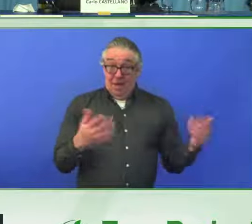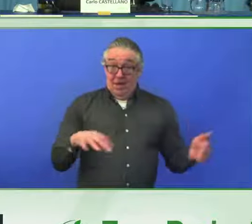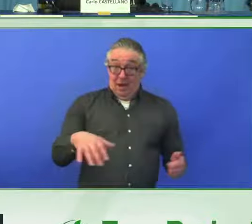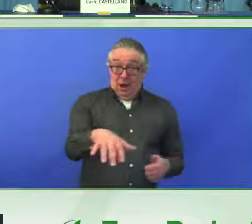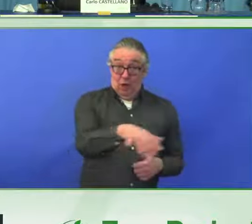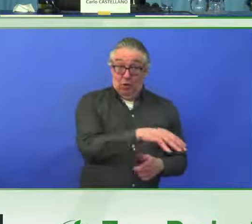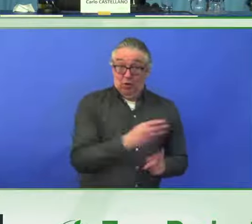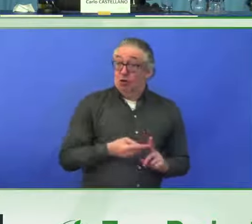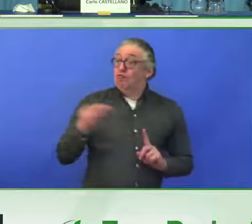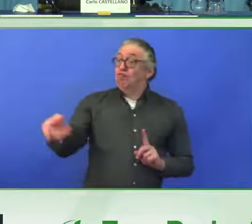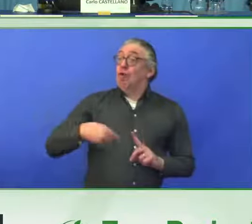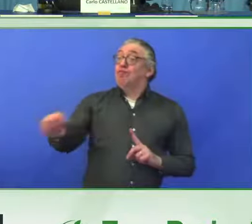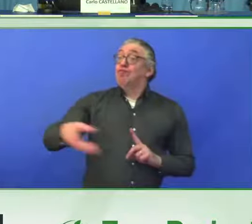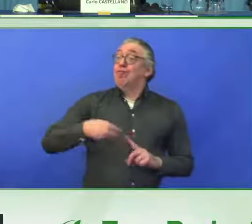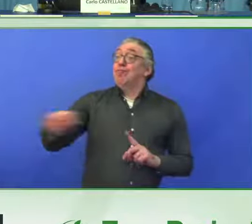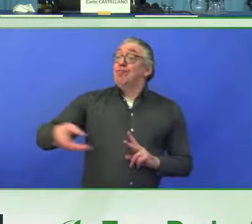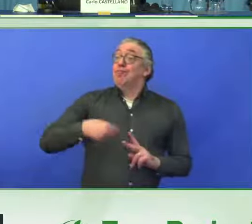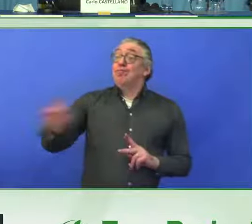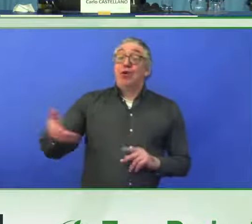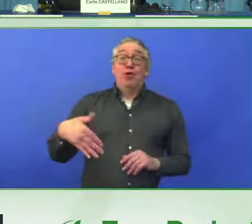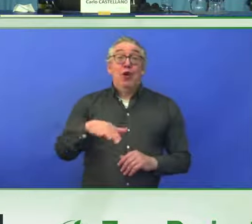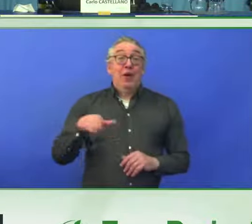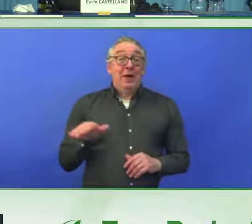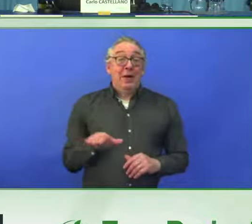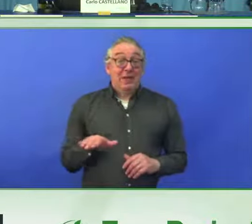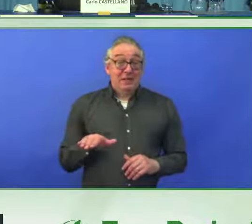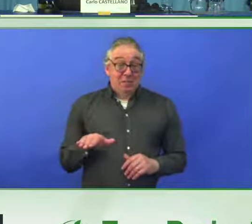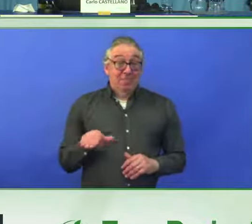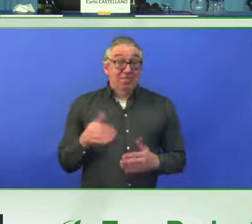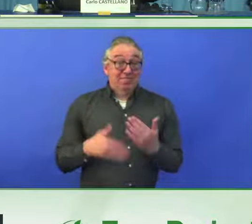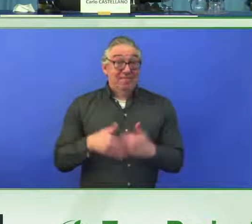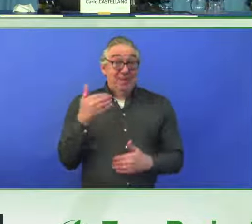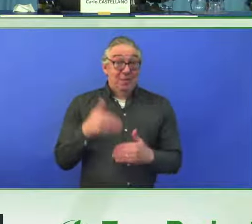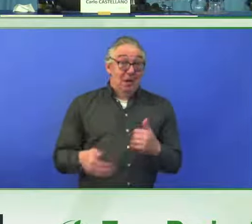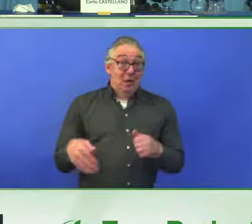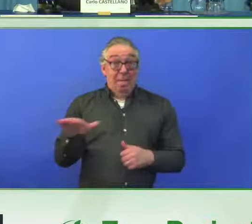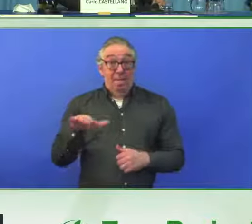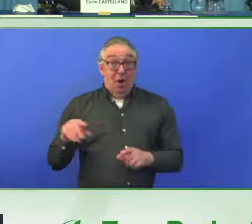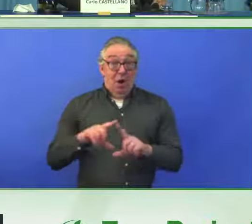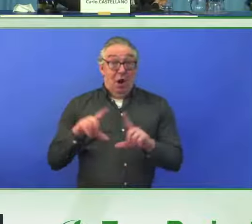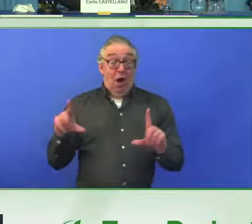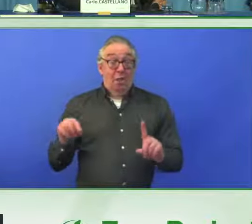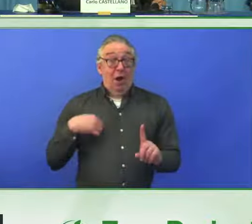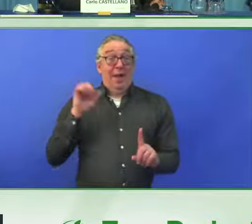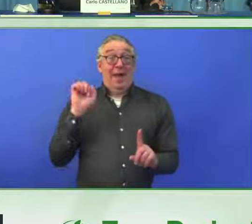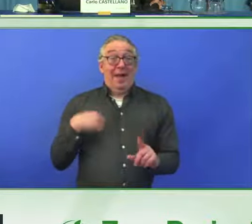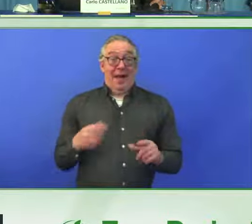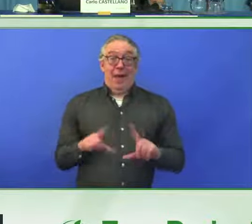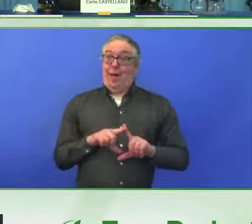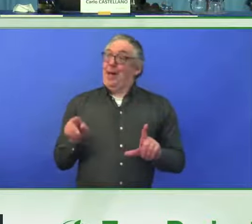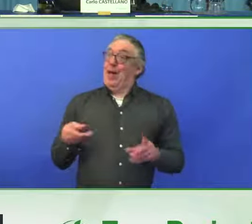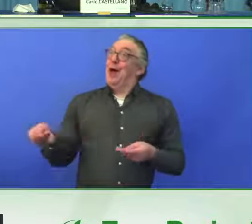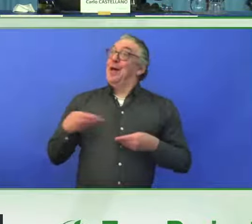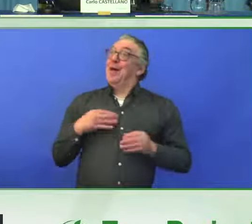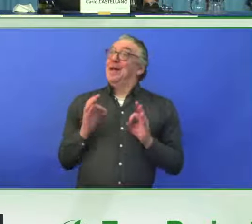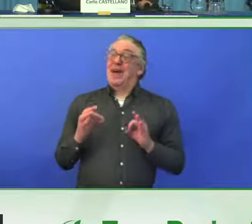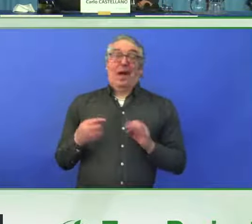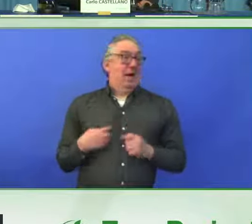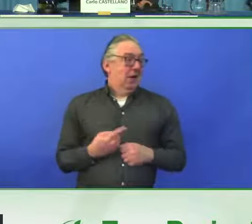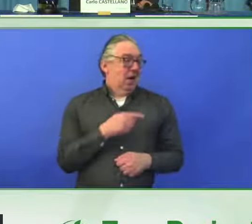come from, like Spain and Italy, but I give you my card to my nephew in order to go to the